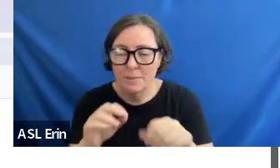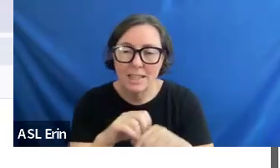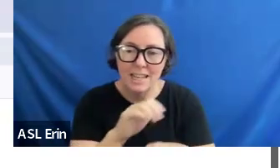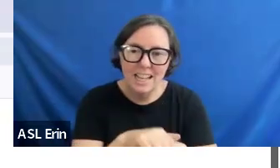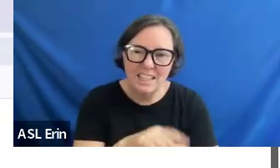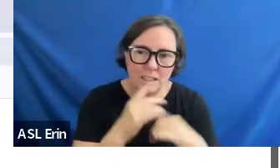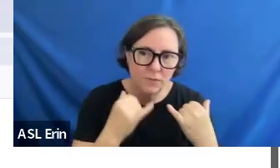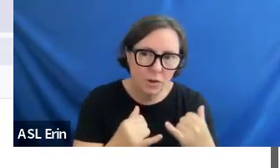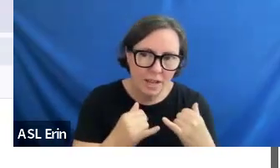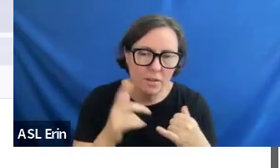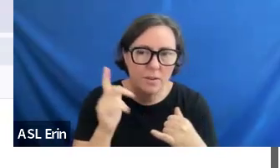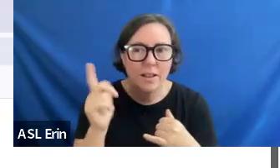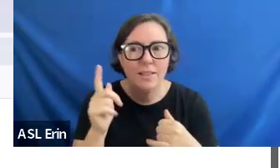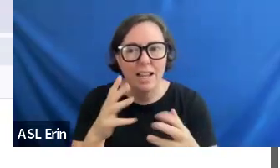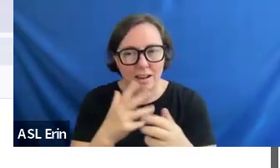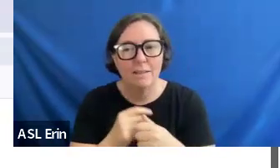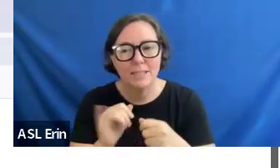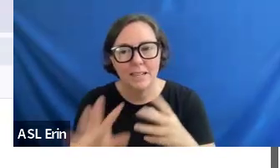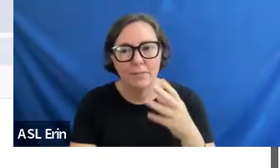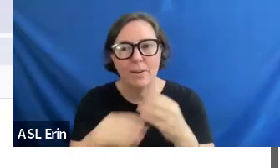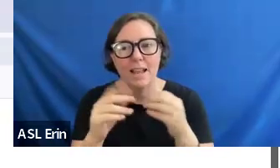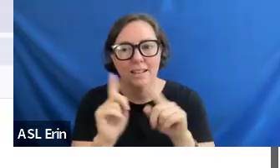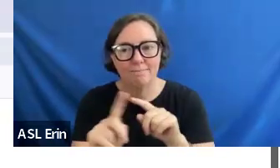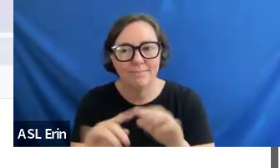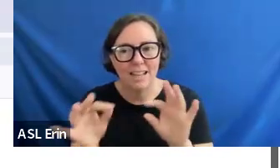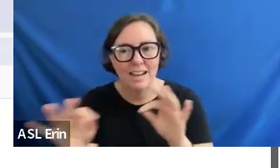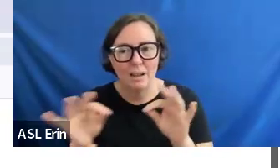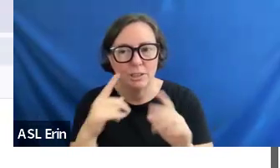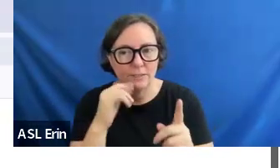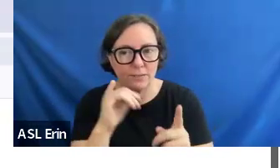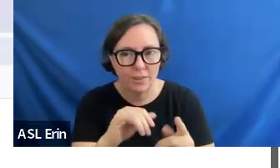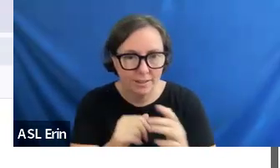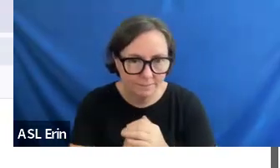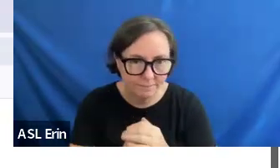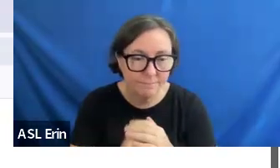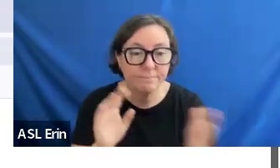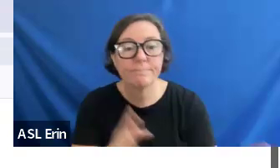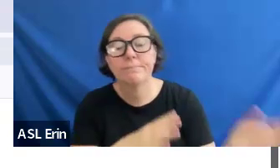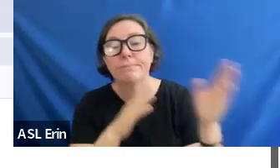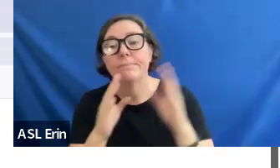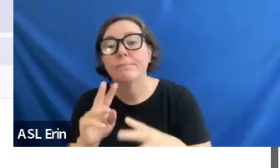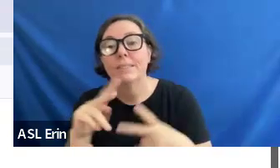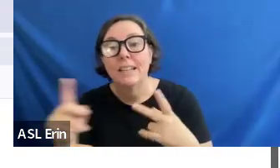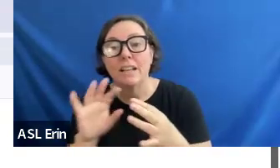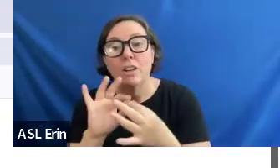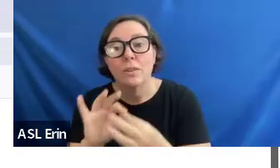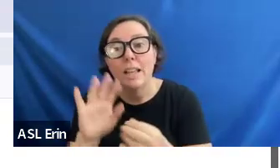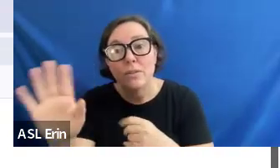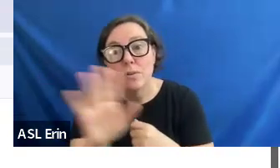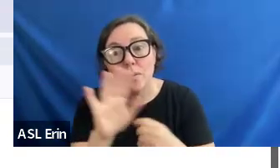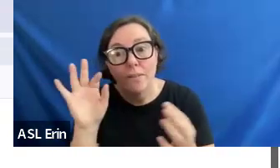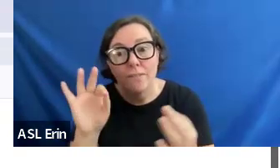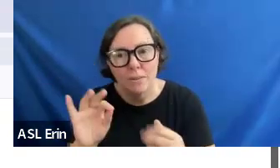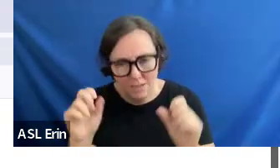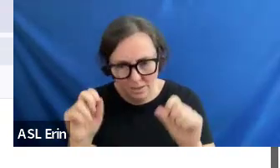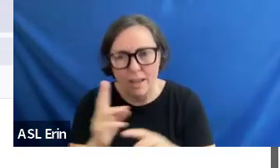now. We will keep you updated as new languages are available. Second, in response to your feedback, you can now use